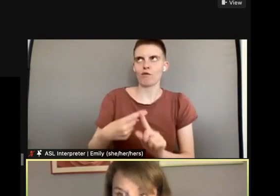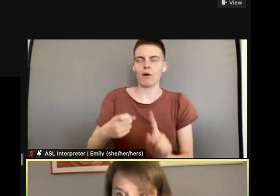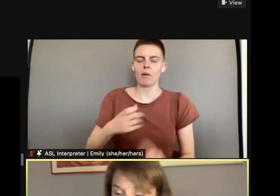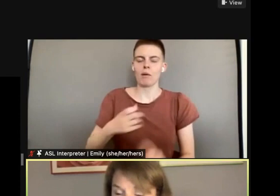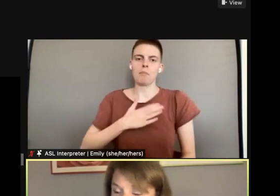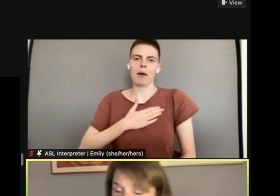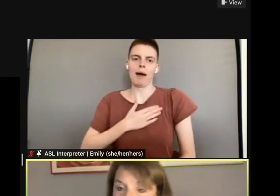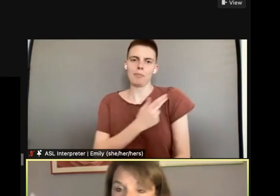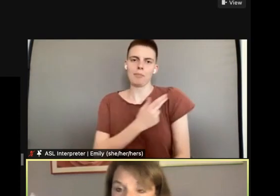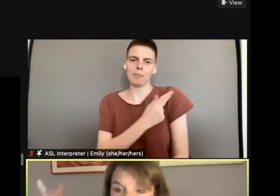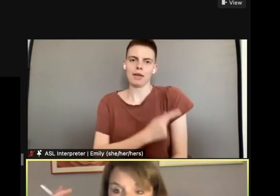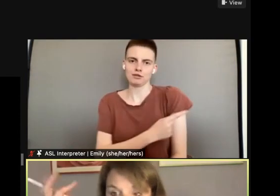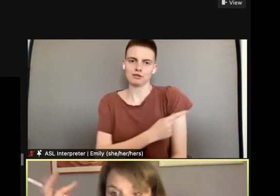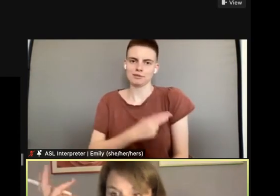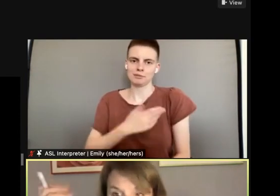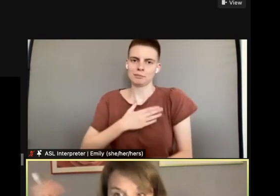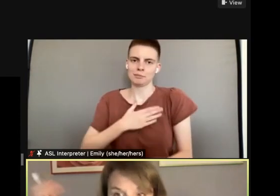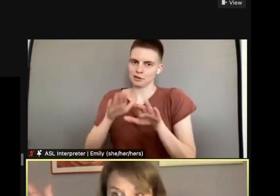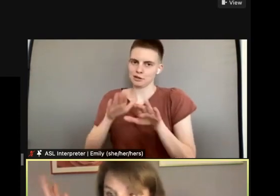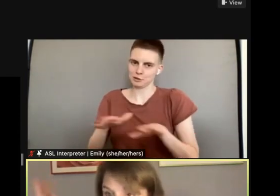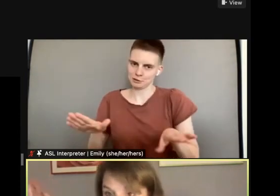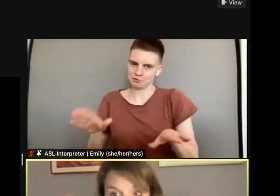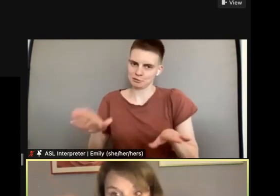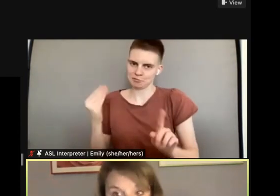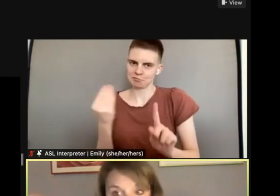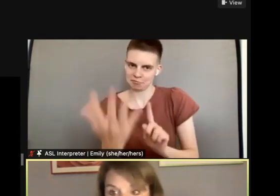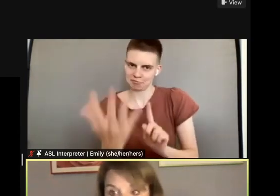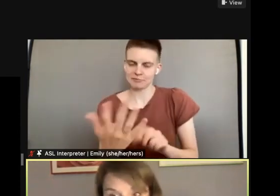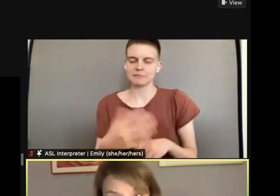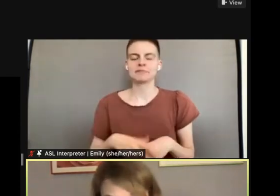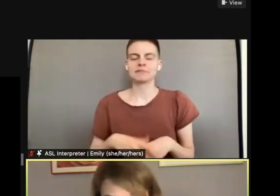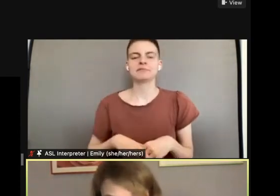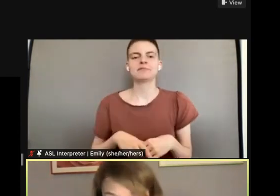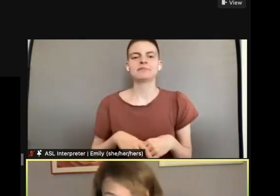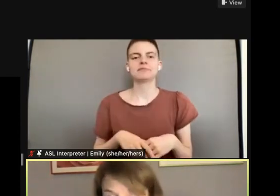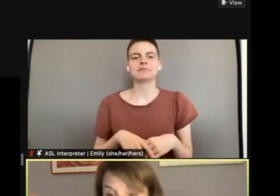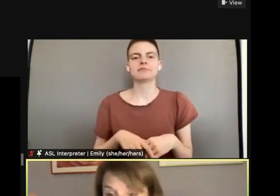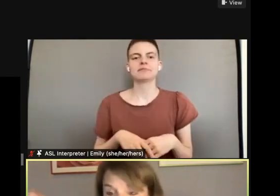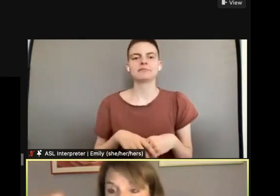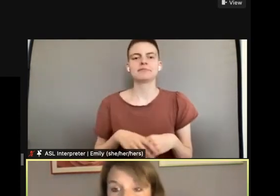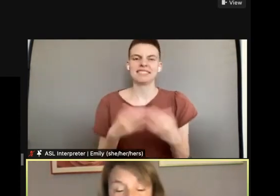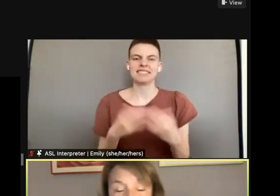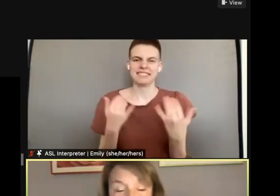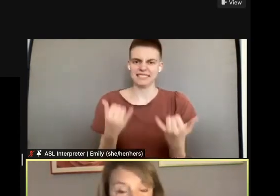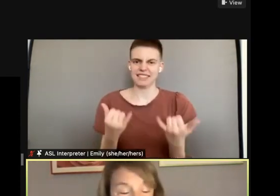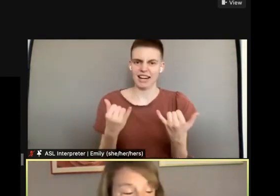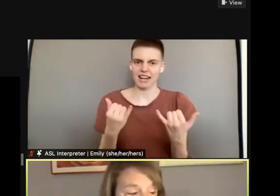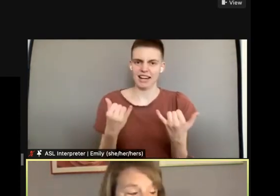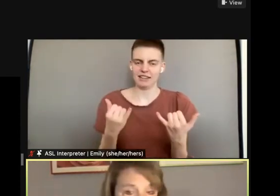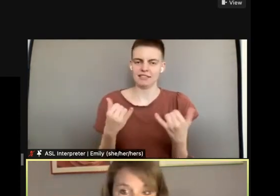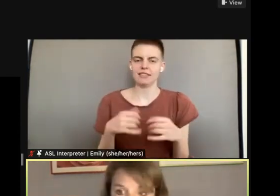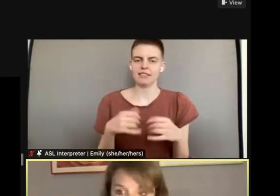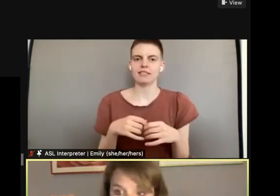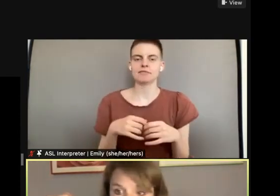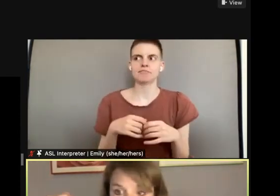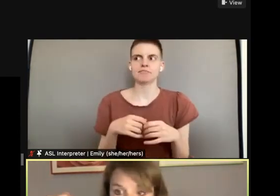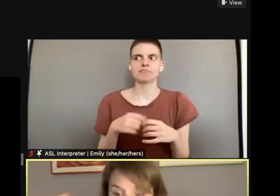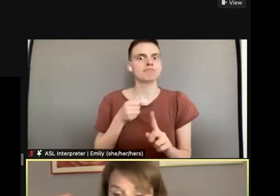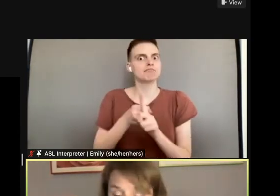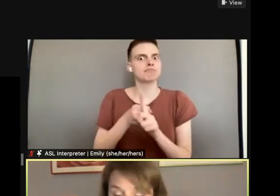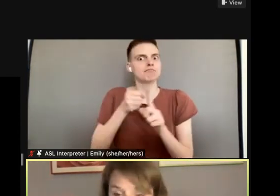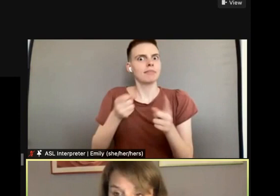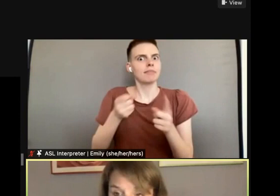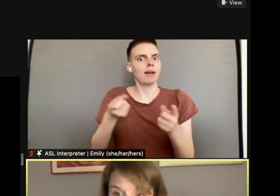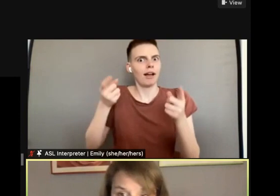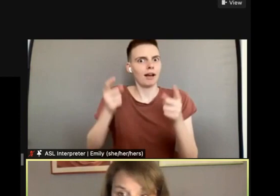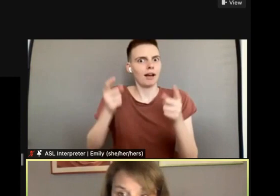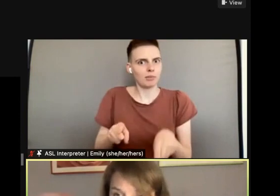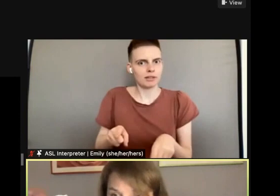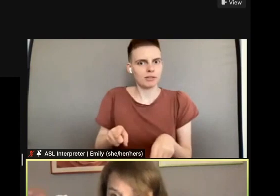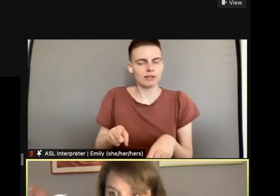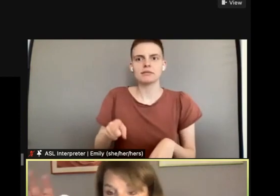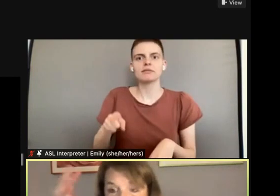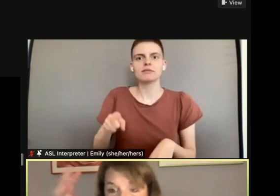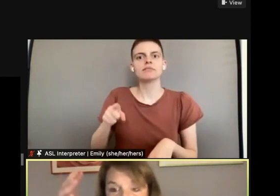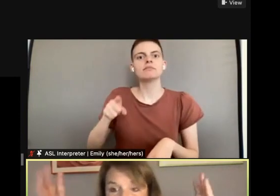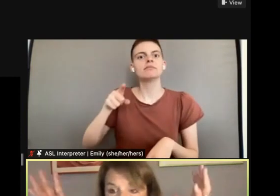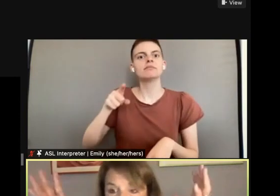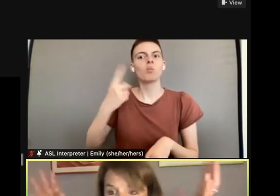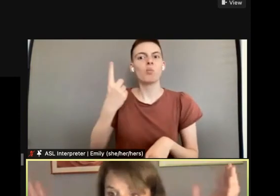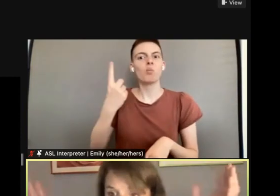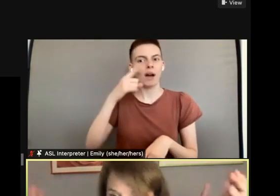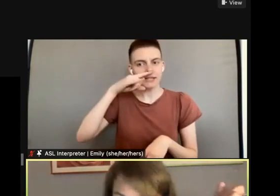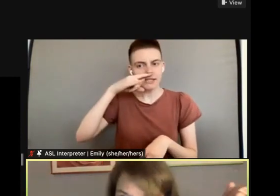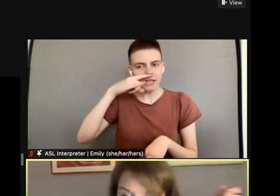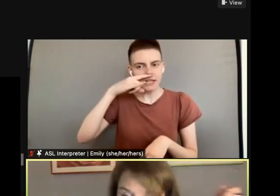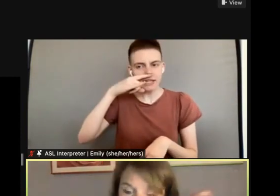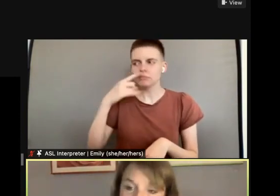And today, as happens very often, I had a child that we, went out into the hallway